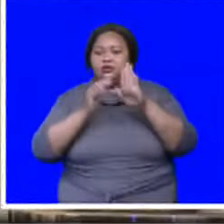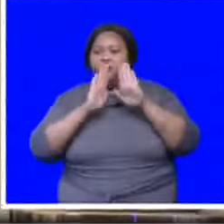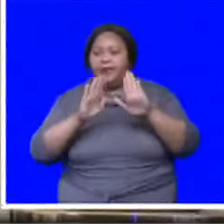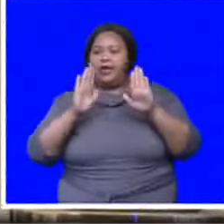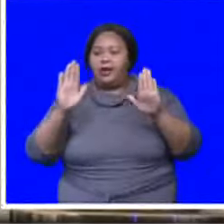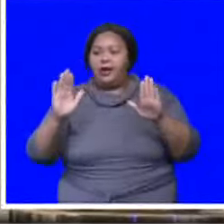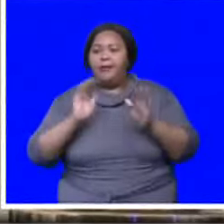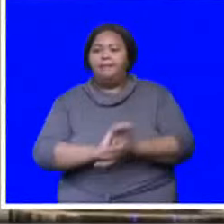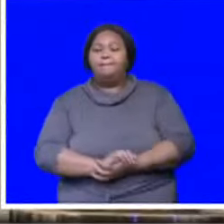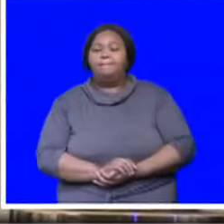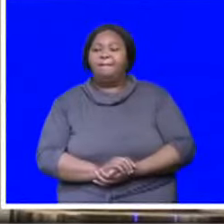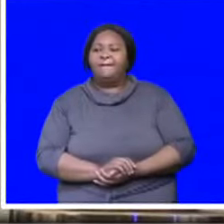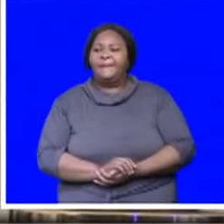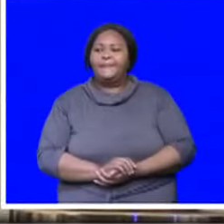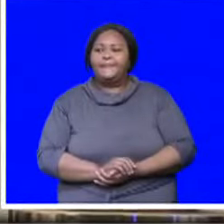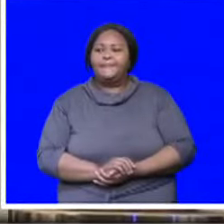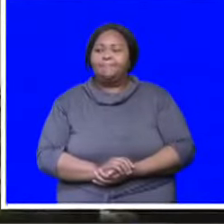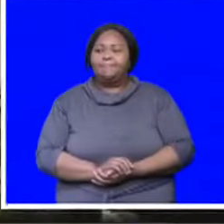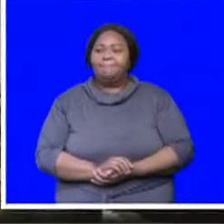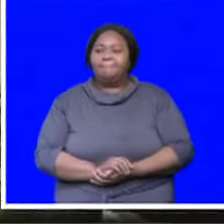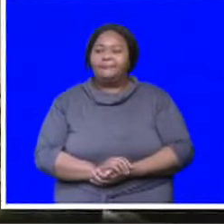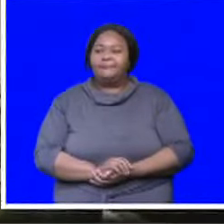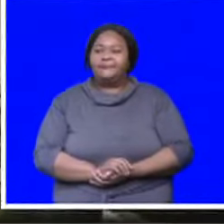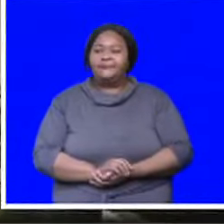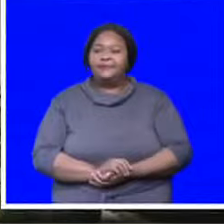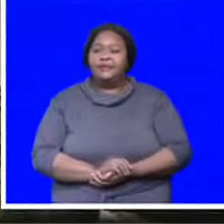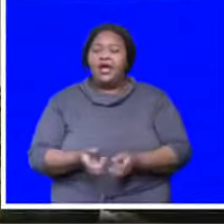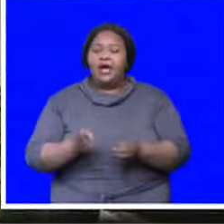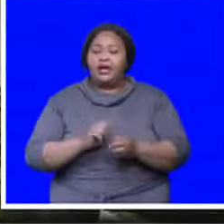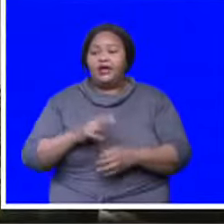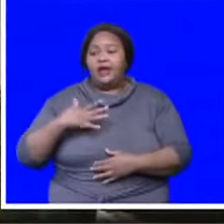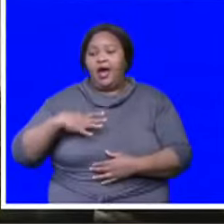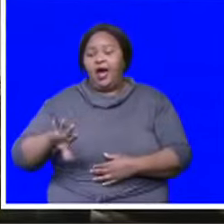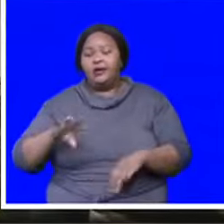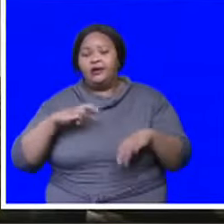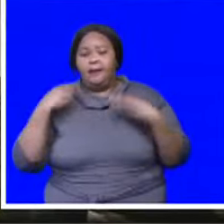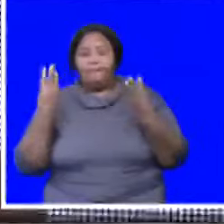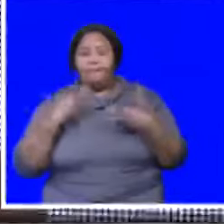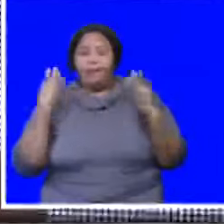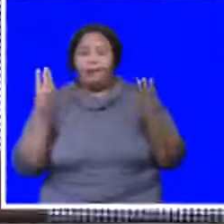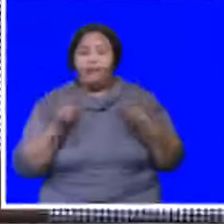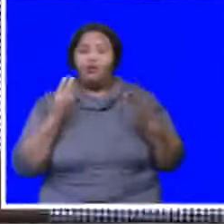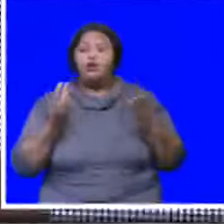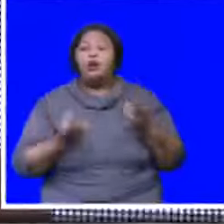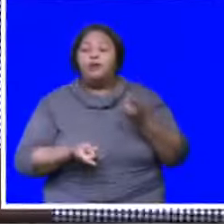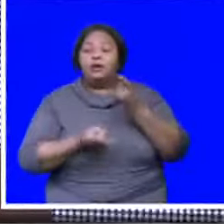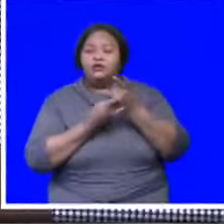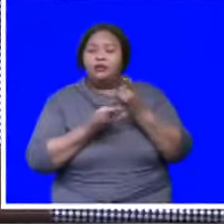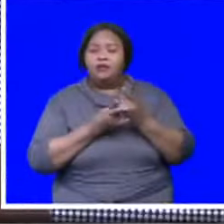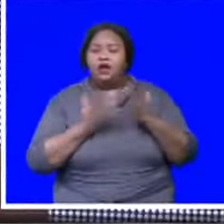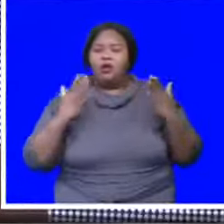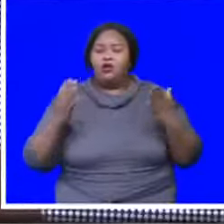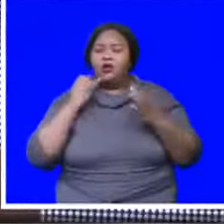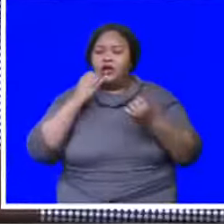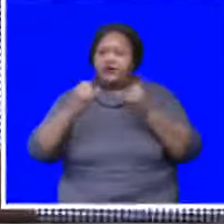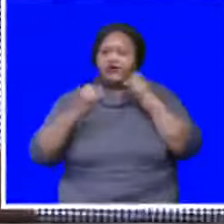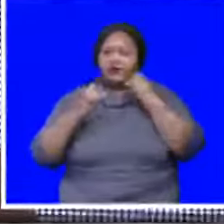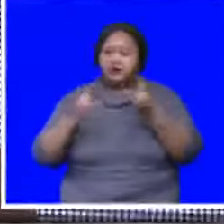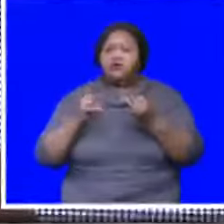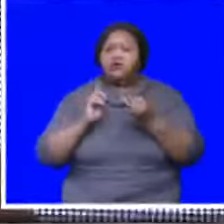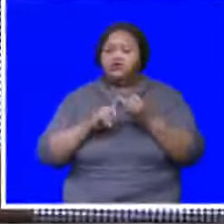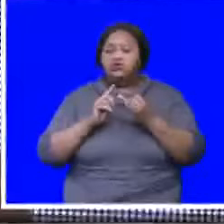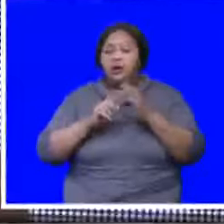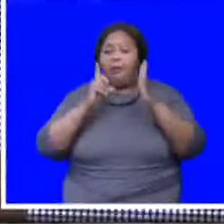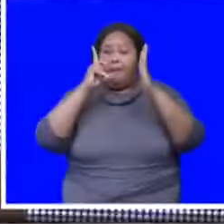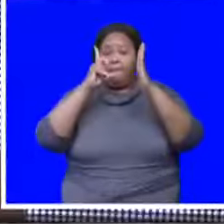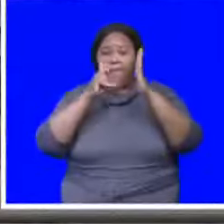Umsamo. Various individuals also assisted with information and even some of the pictures displayed